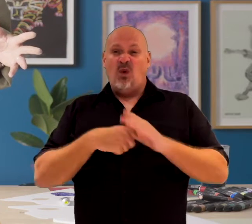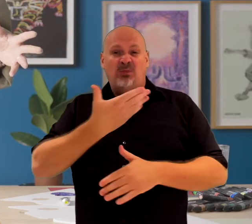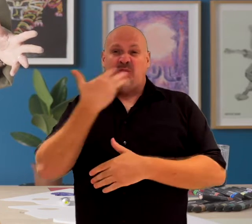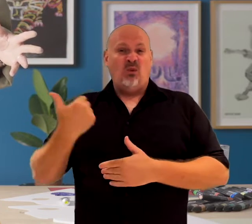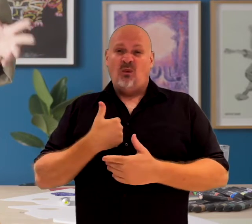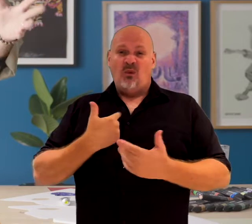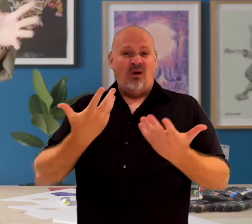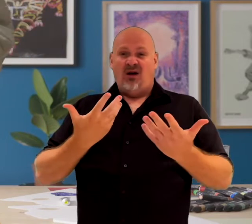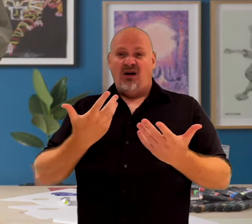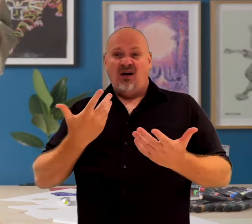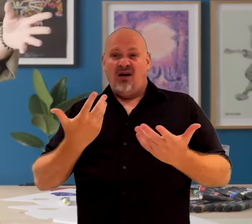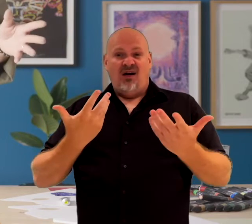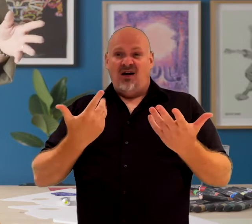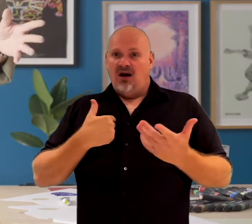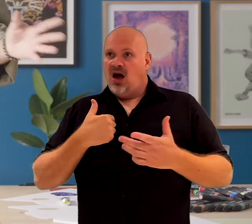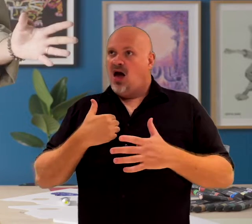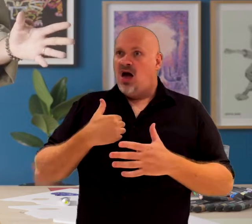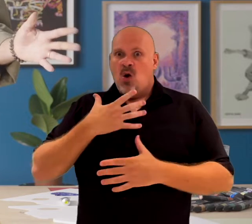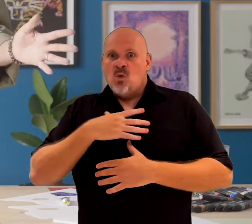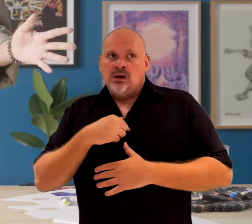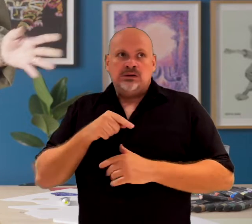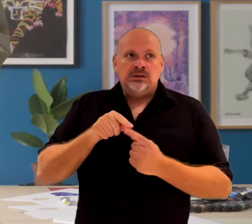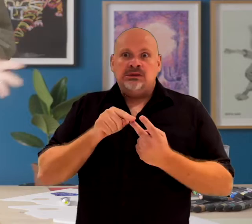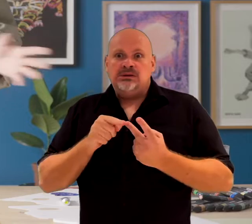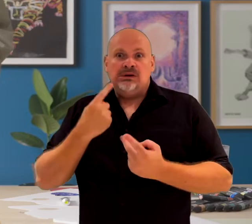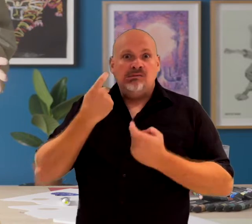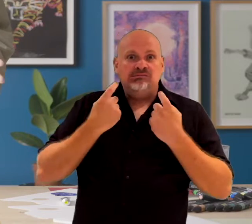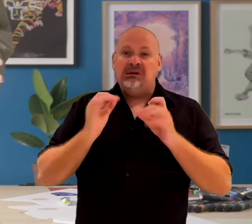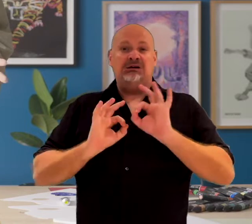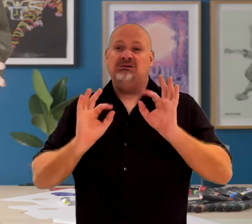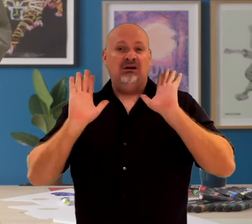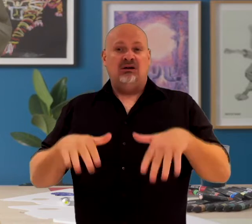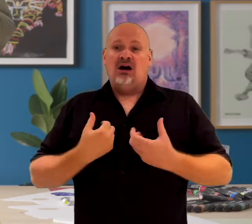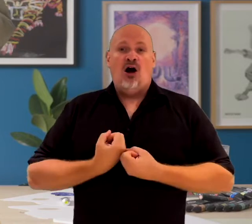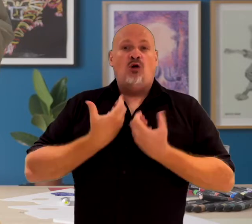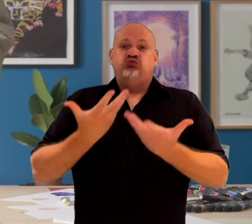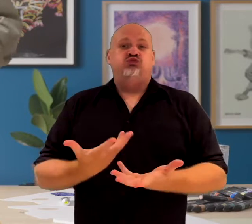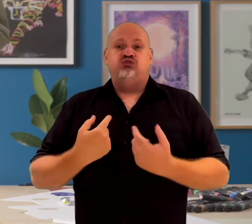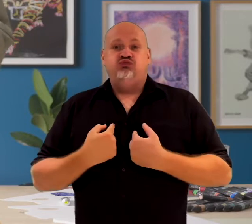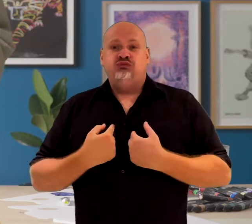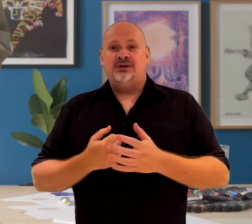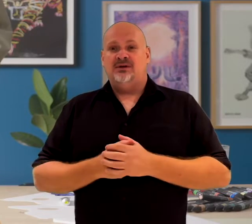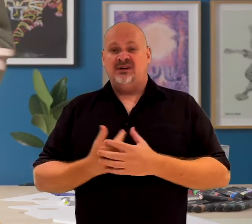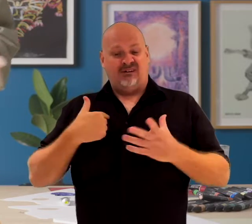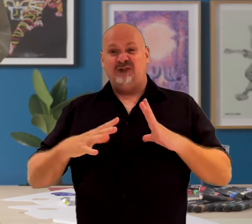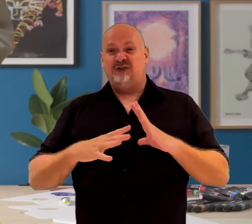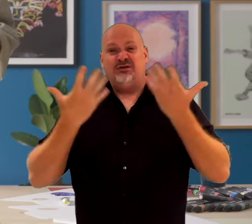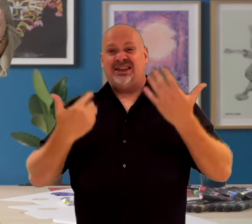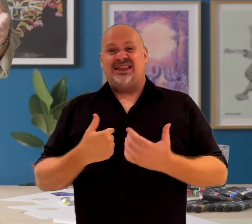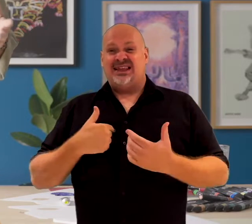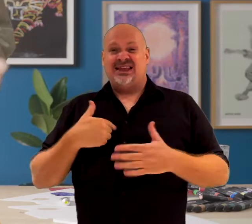real hesitation as to what direction I want to go. I'm really freestyling for the purpose of just sharing